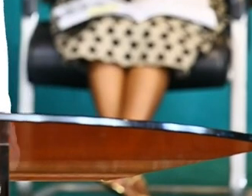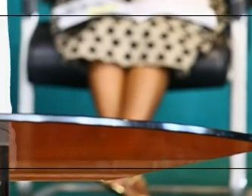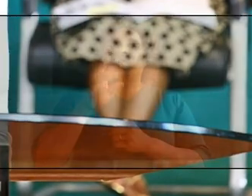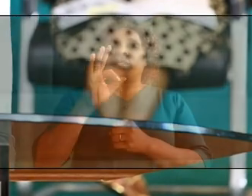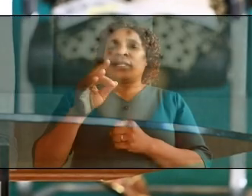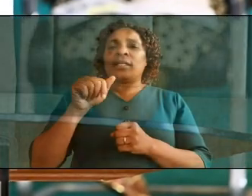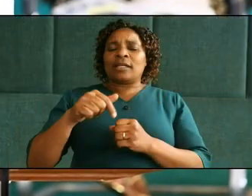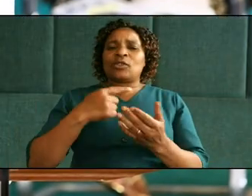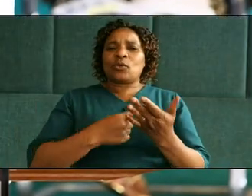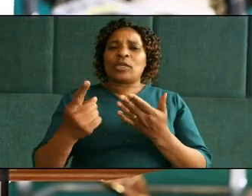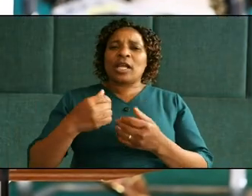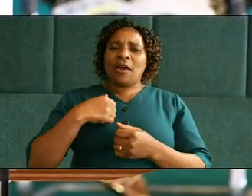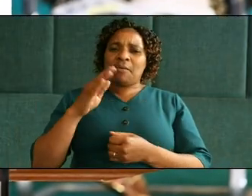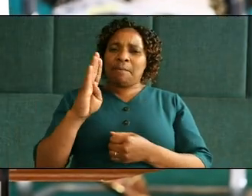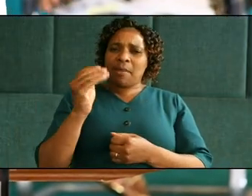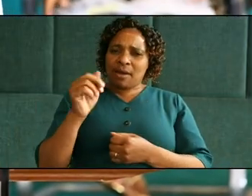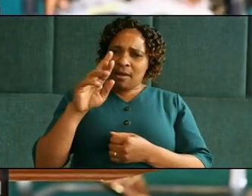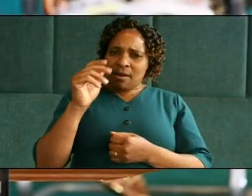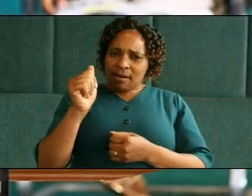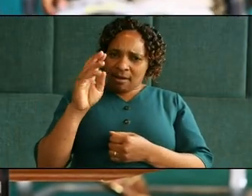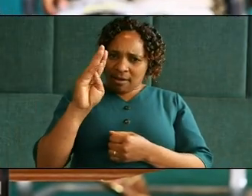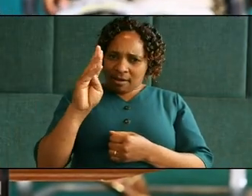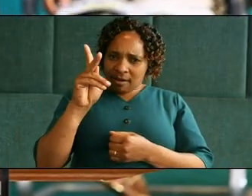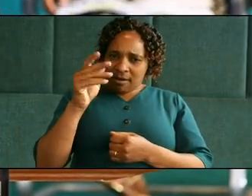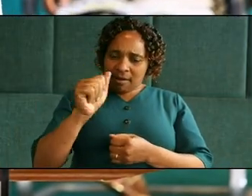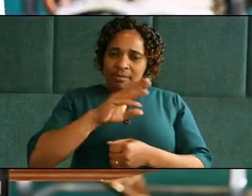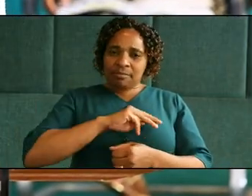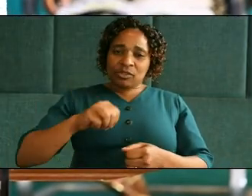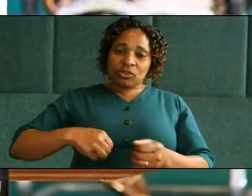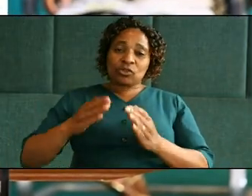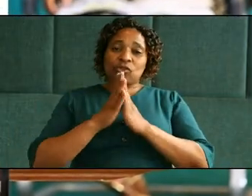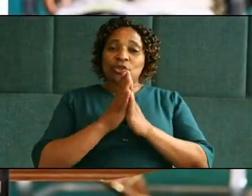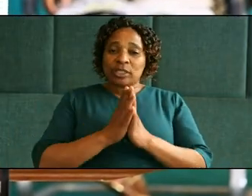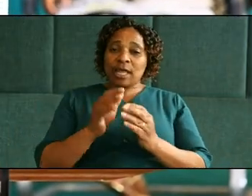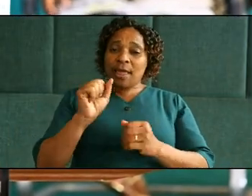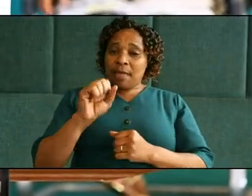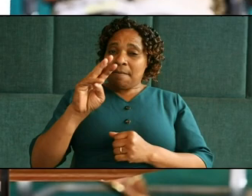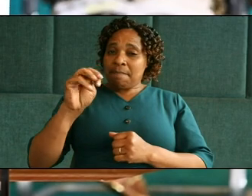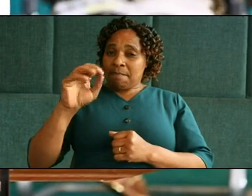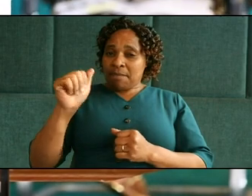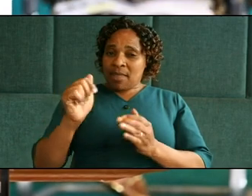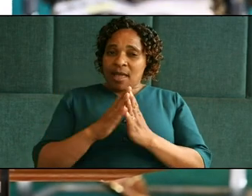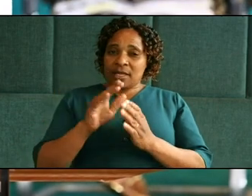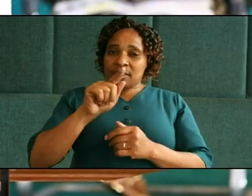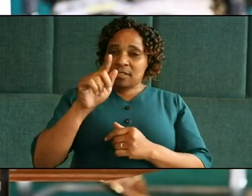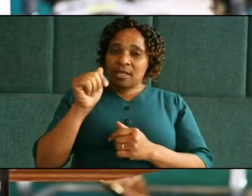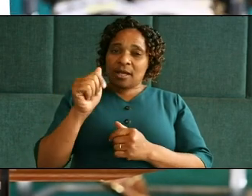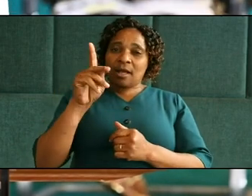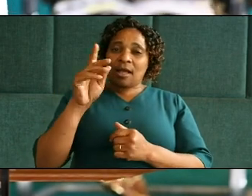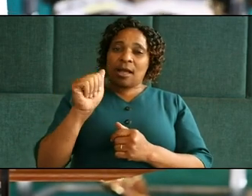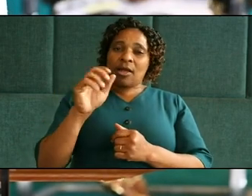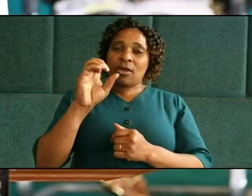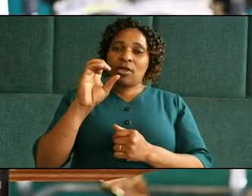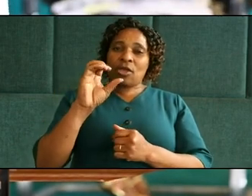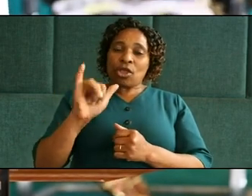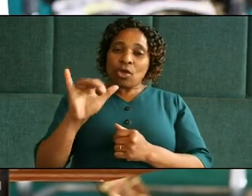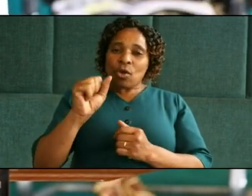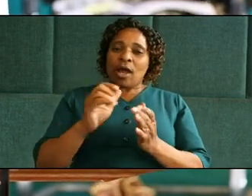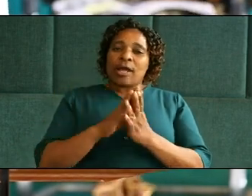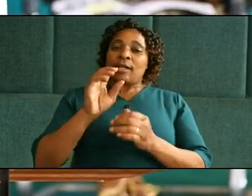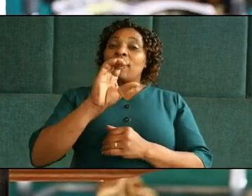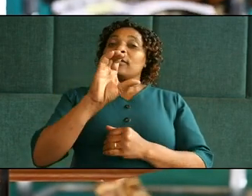week, we have Baraka at the mission story. In the orchestra, we have Amy and Ariane on the violin, Sakai on the trumpet, and Sid on the